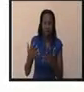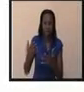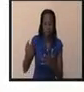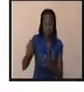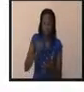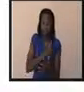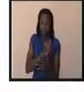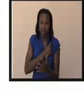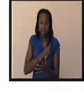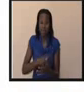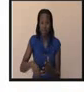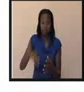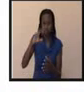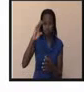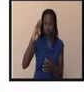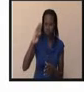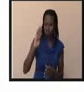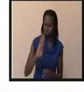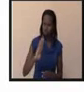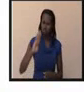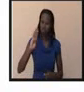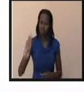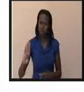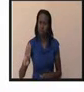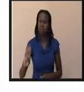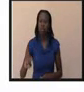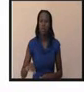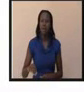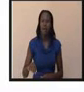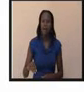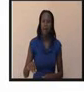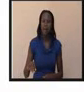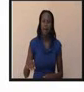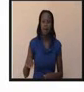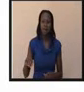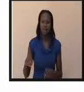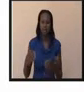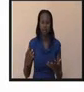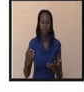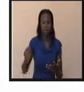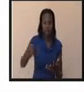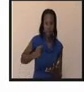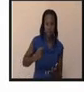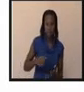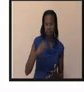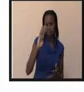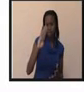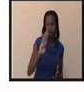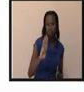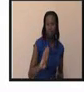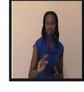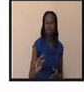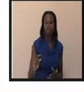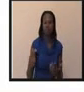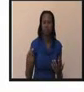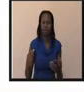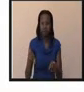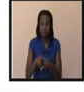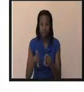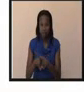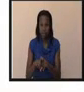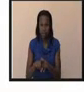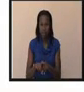mommy, and this is daddy. Okay? Now, the capital letter